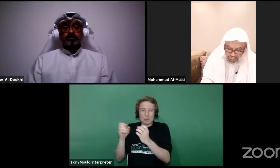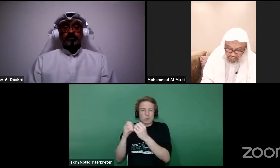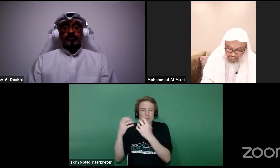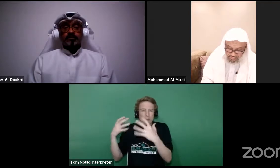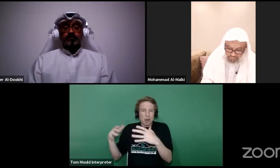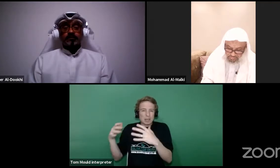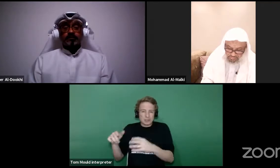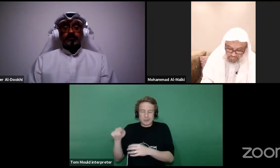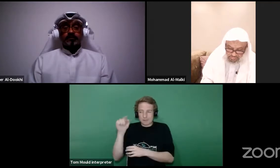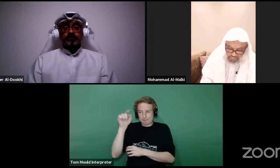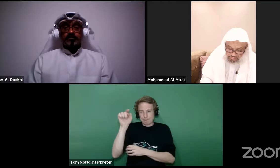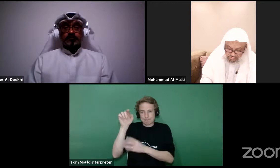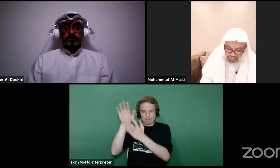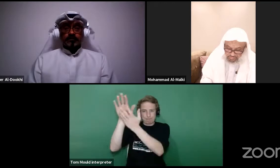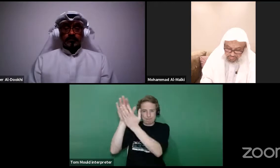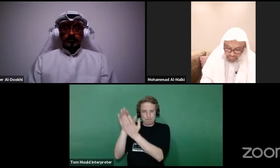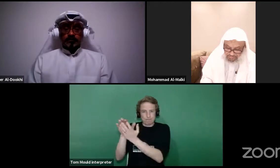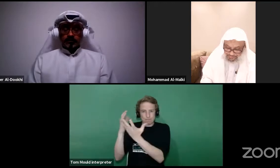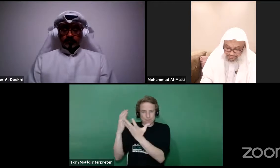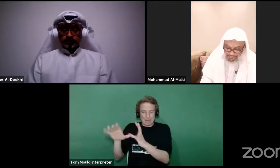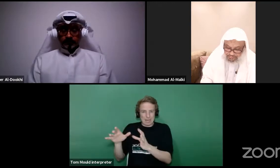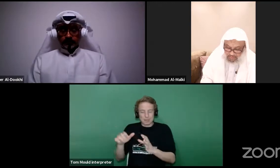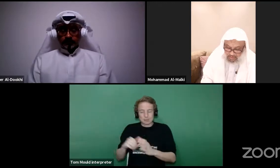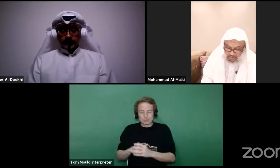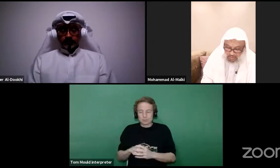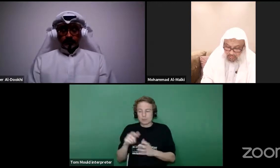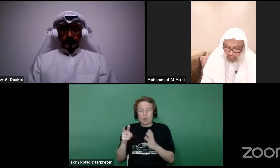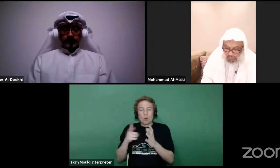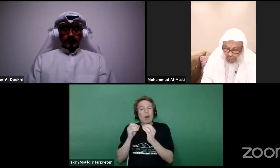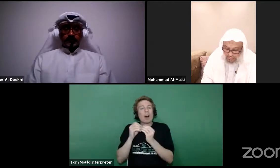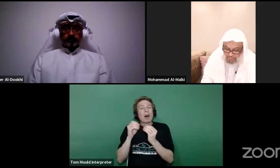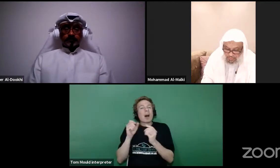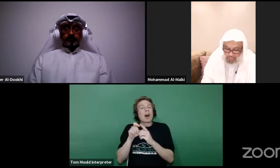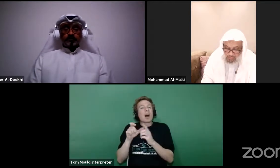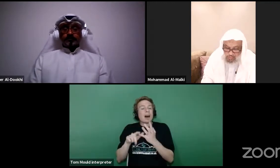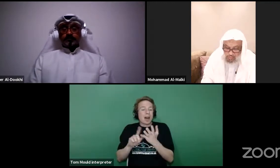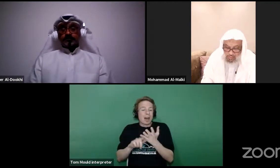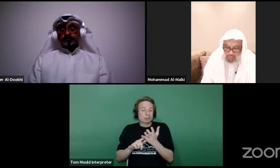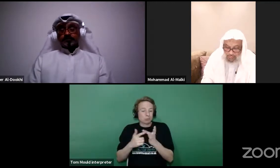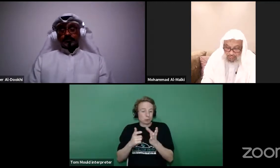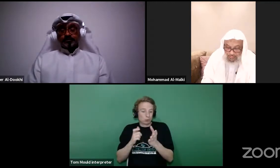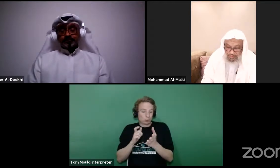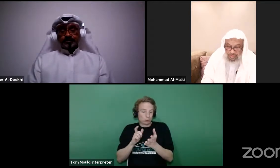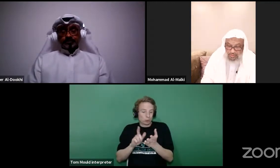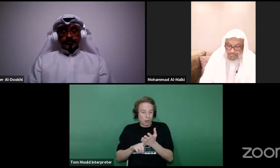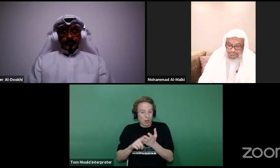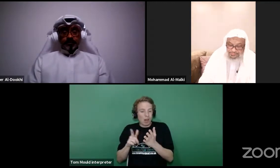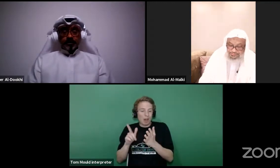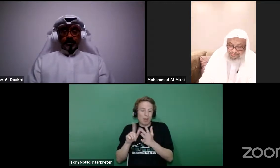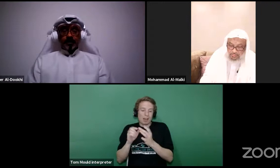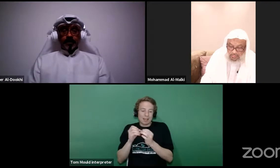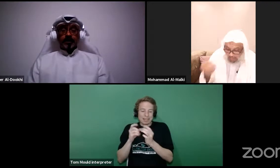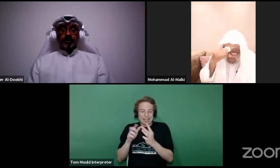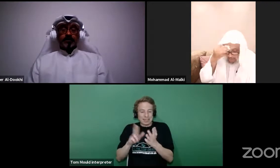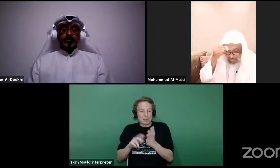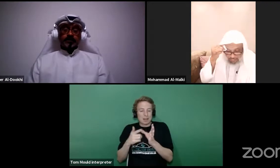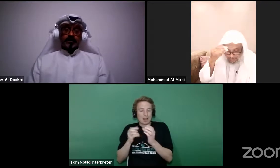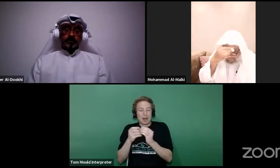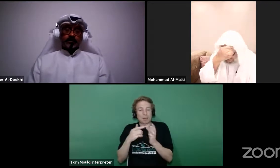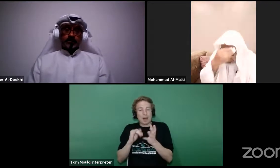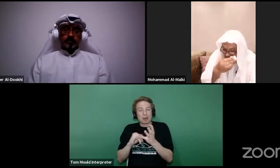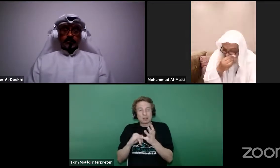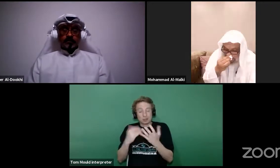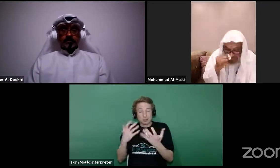reported by Abdullah ibn Abbas, may Allah be pleased with him, who said that this was the case. And then he explained that